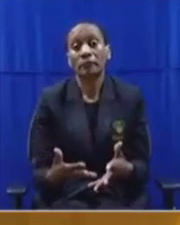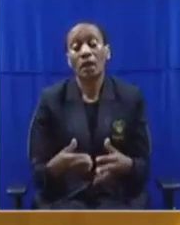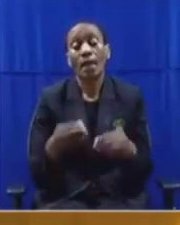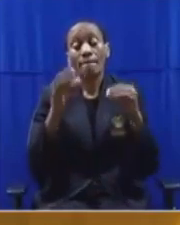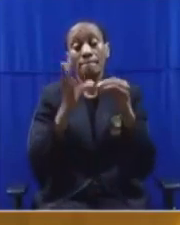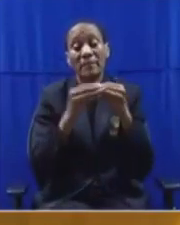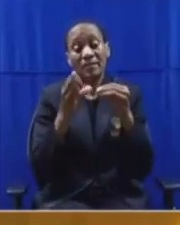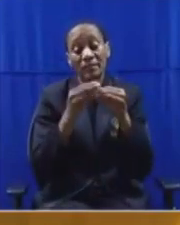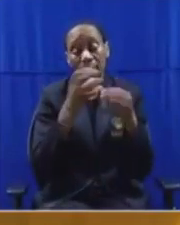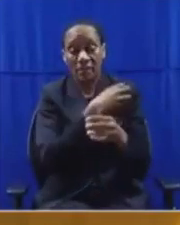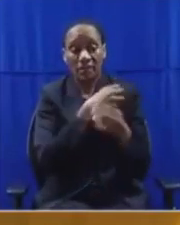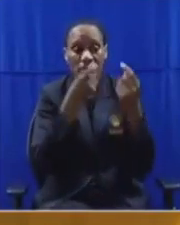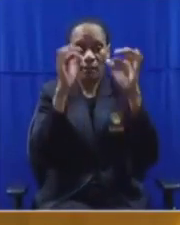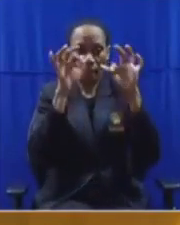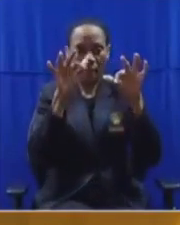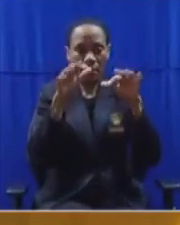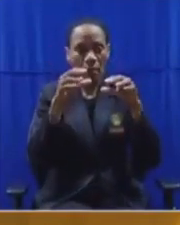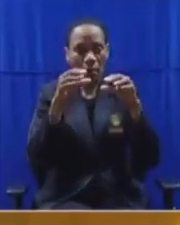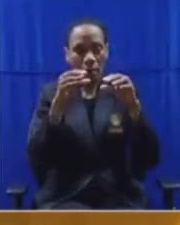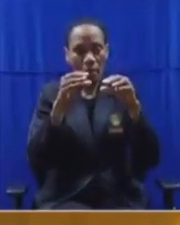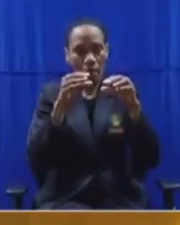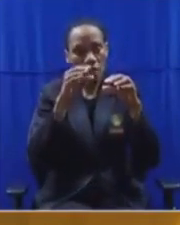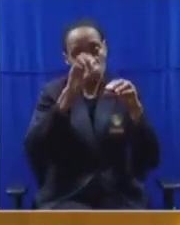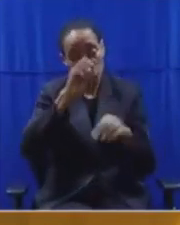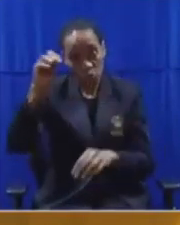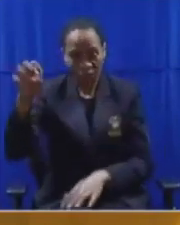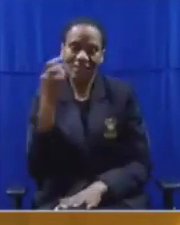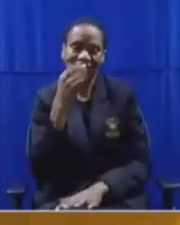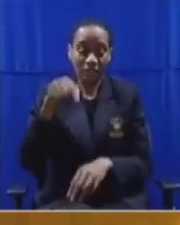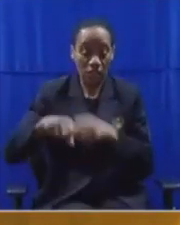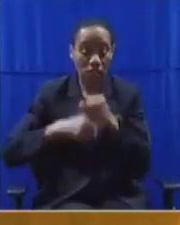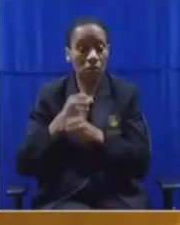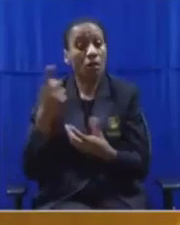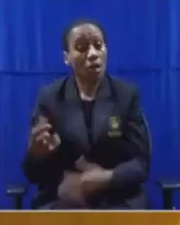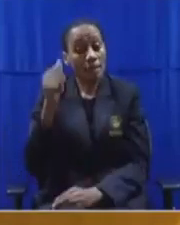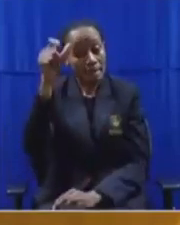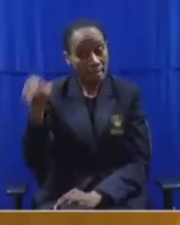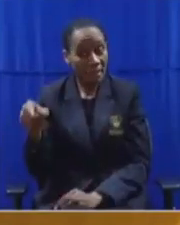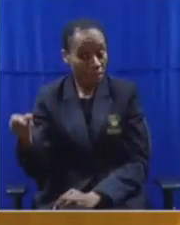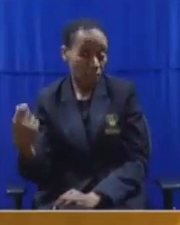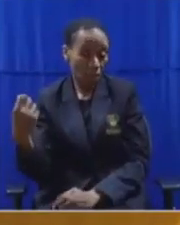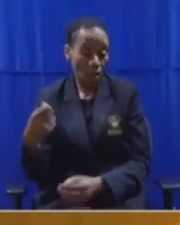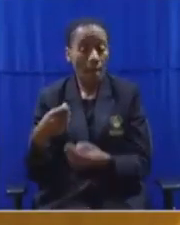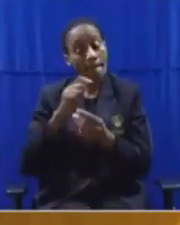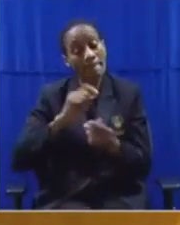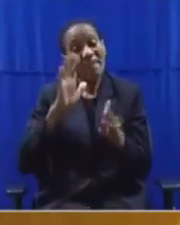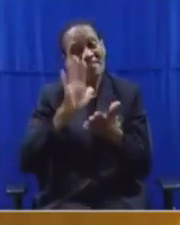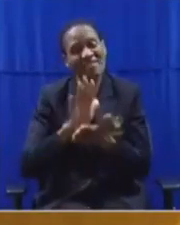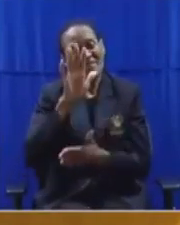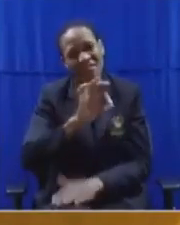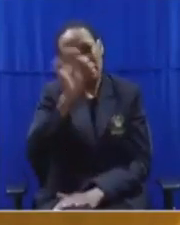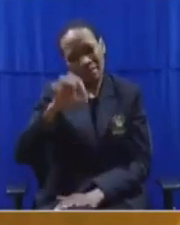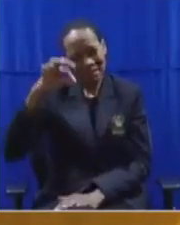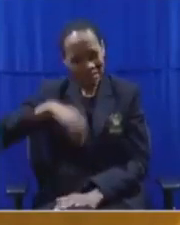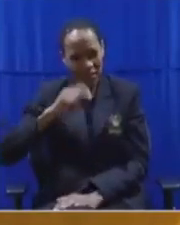Gordhan, announced in Parliament in June this year that a lender would pay the remaining 15% of